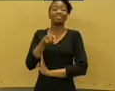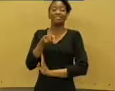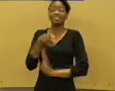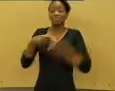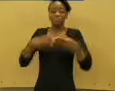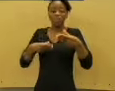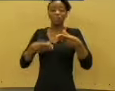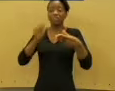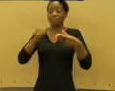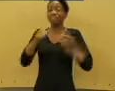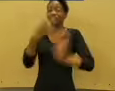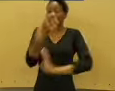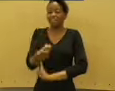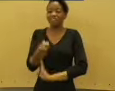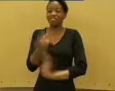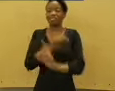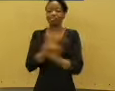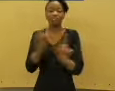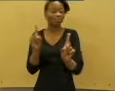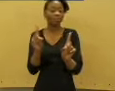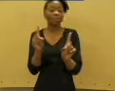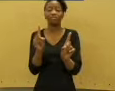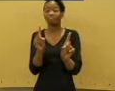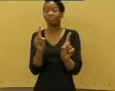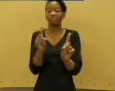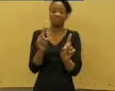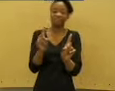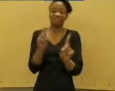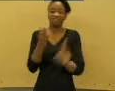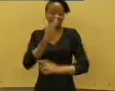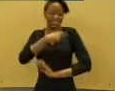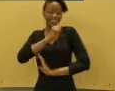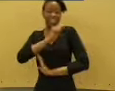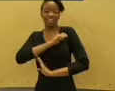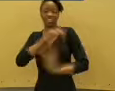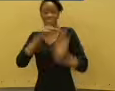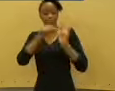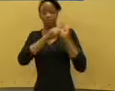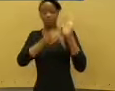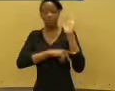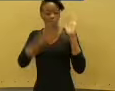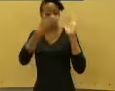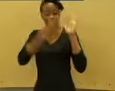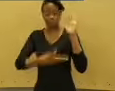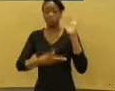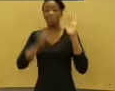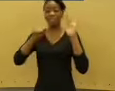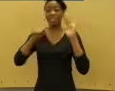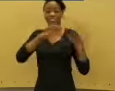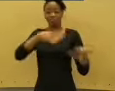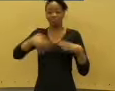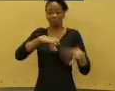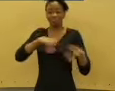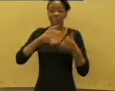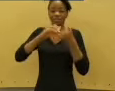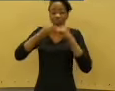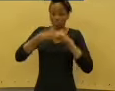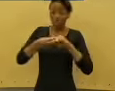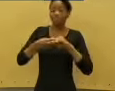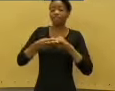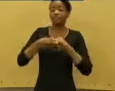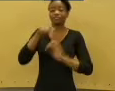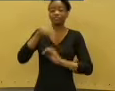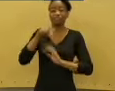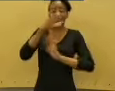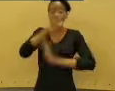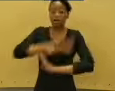been perpetuated, you know, but the trans protocol is proactive in trying to create an environment in which